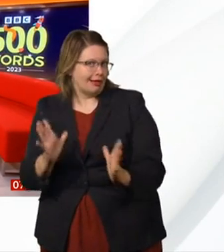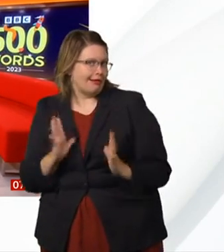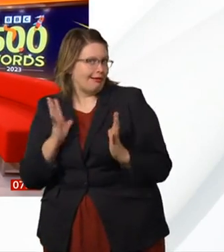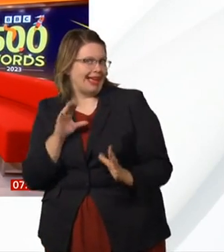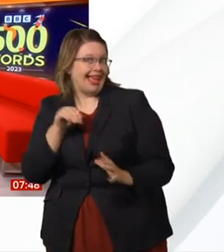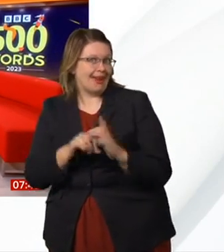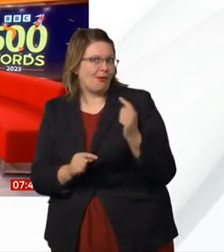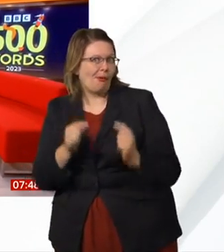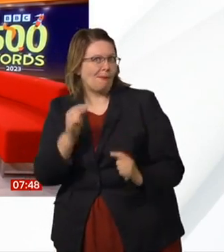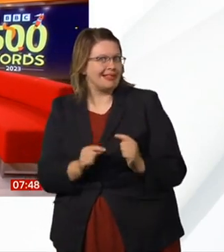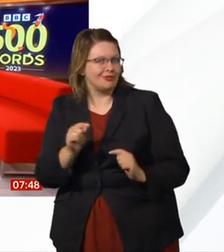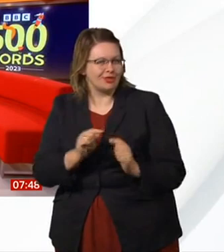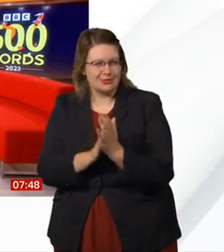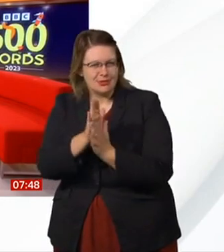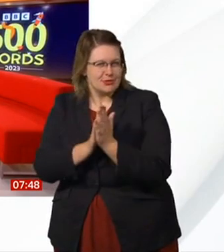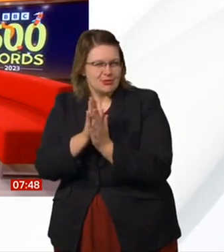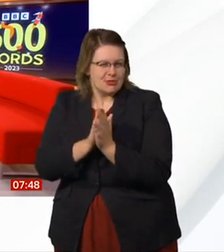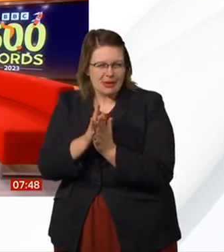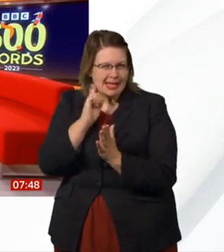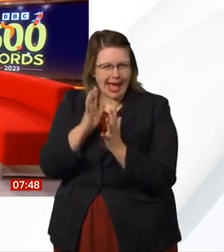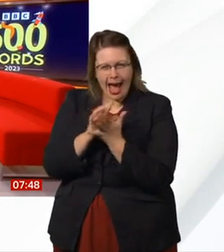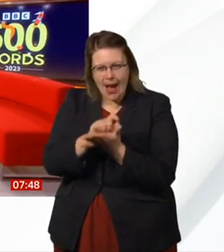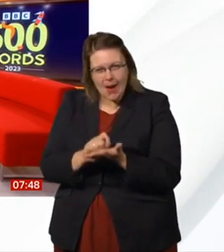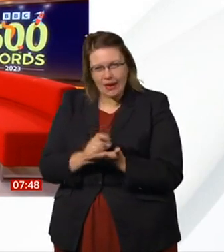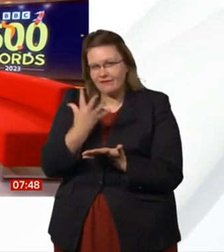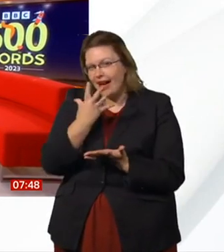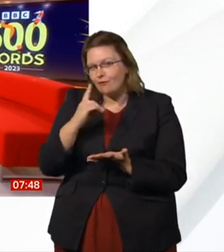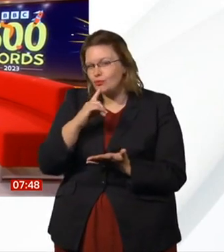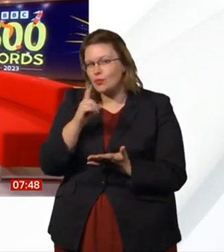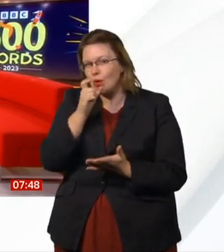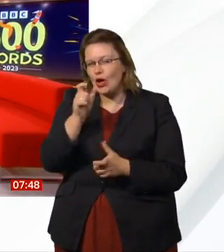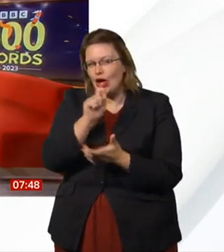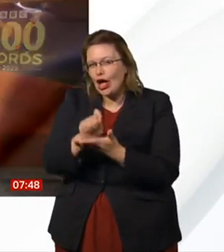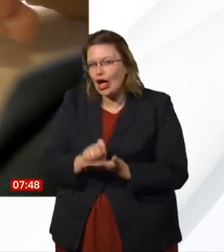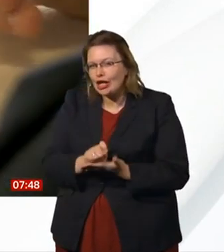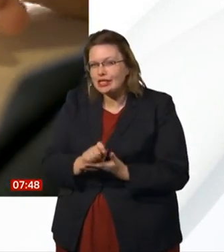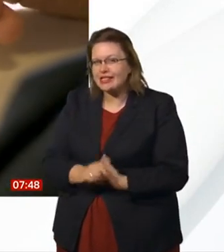ready, sharpening their pencils, sharpening their skills and getting in preparation.